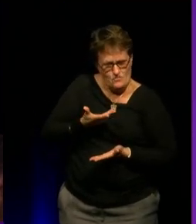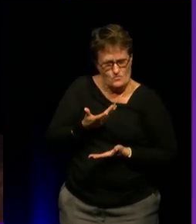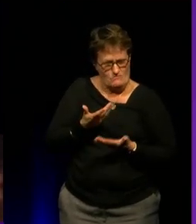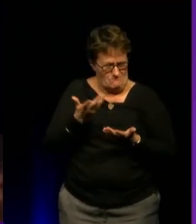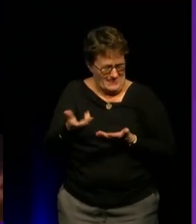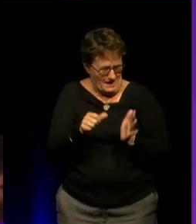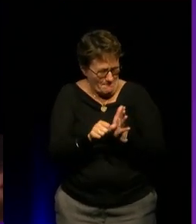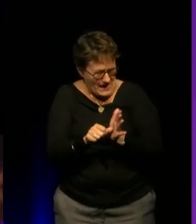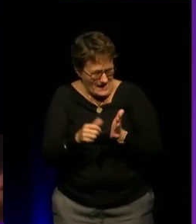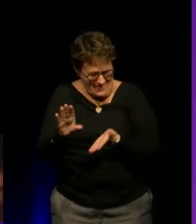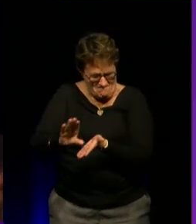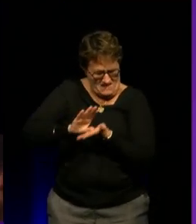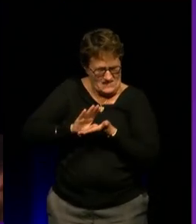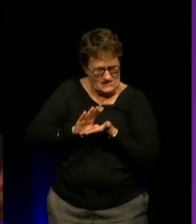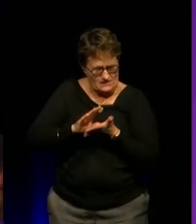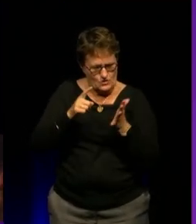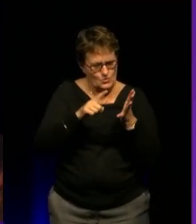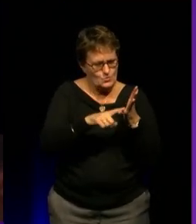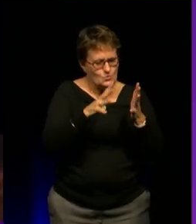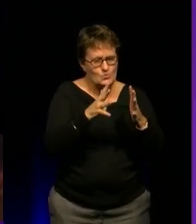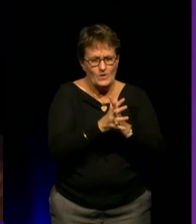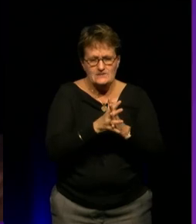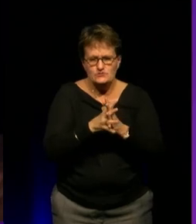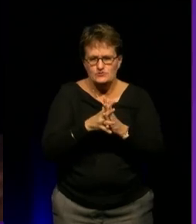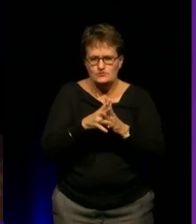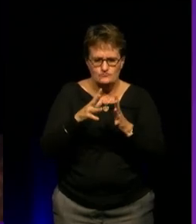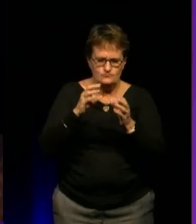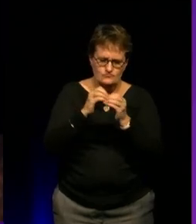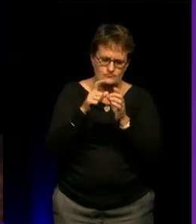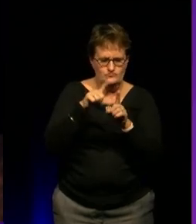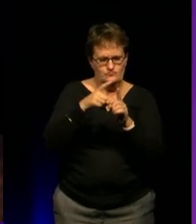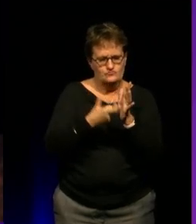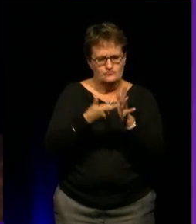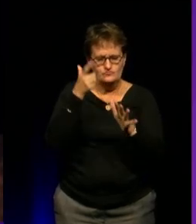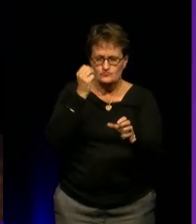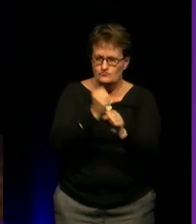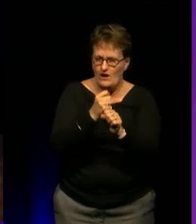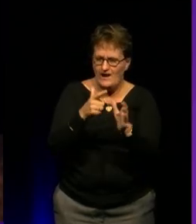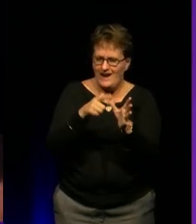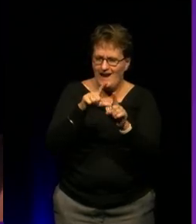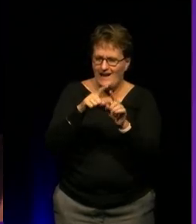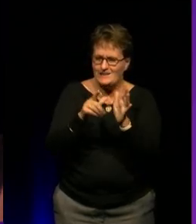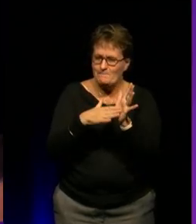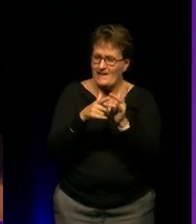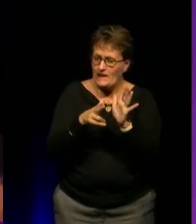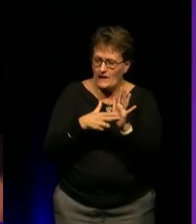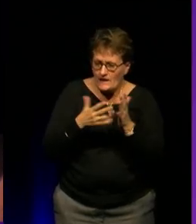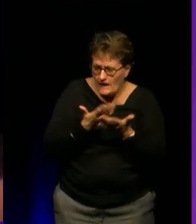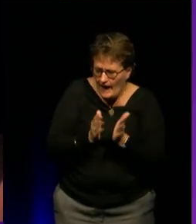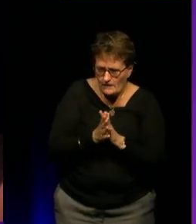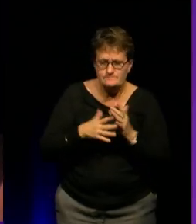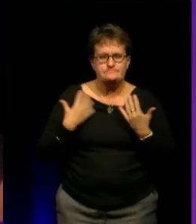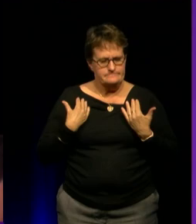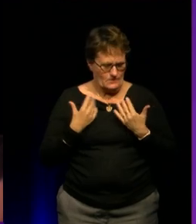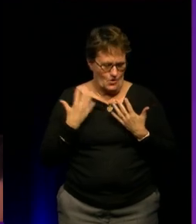You had the US Federal Drug Administration, of course. Take us through how you dealt with those institutions. Yeah, long